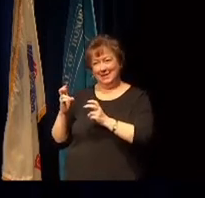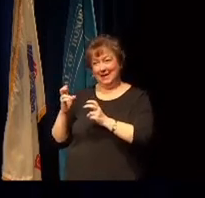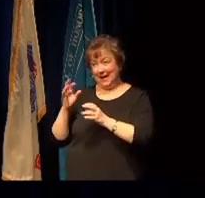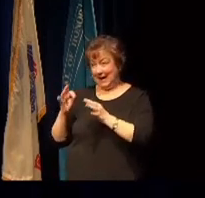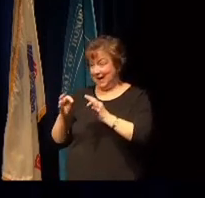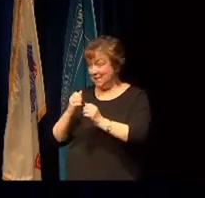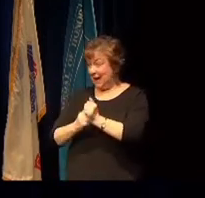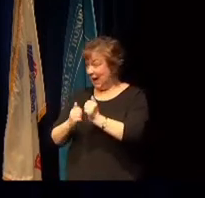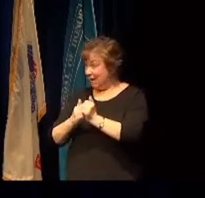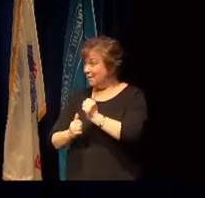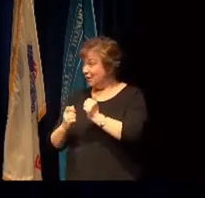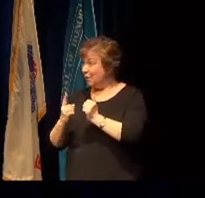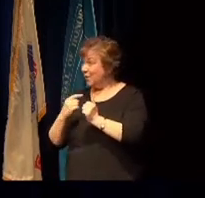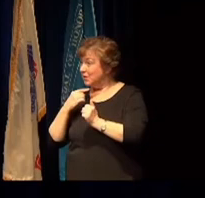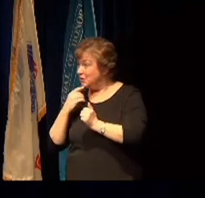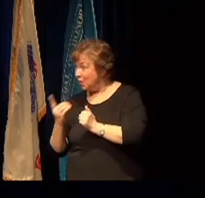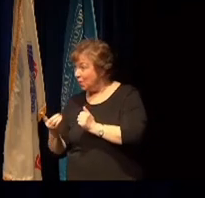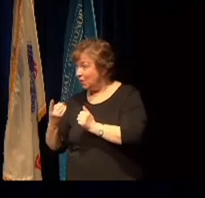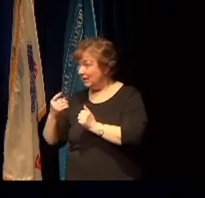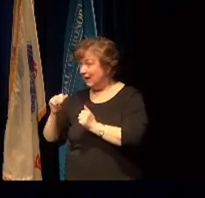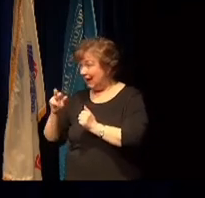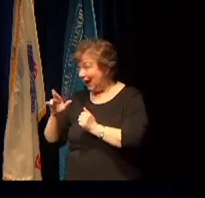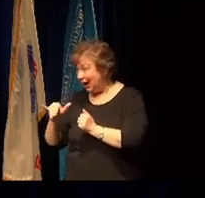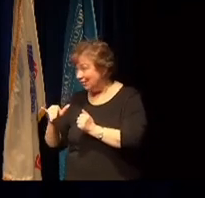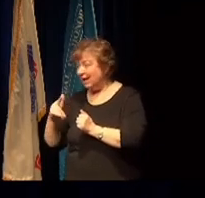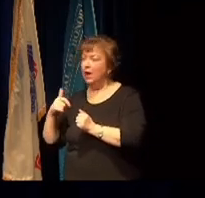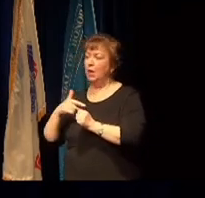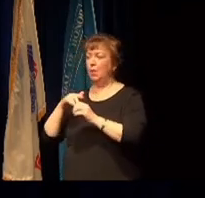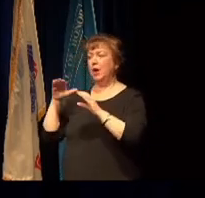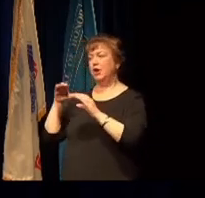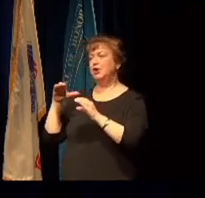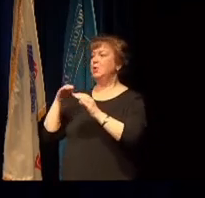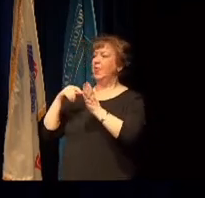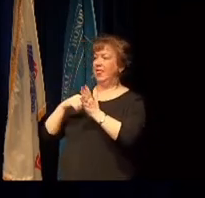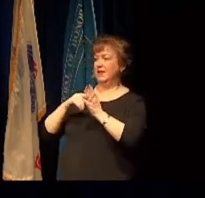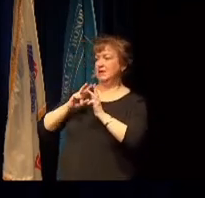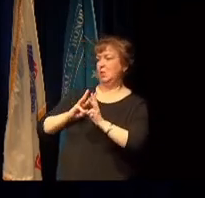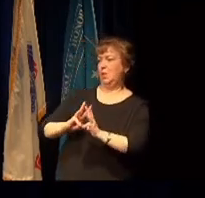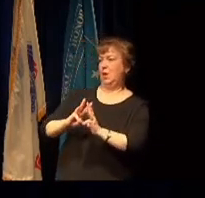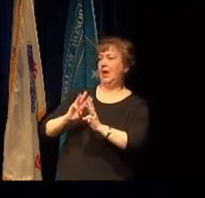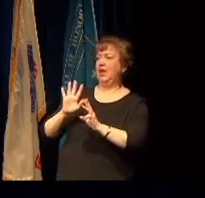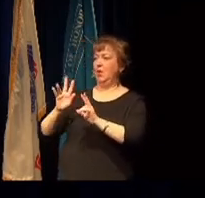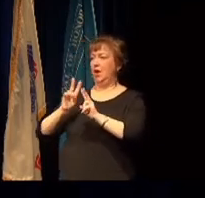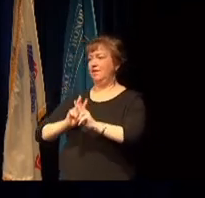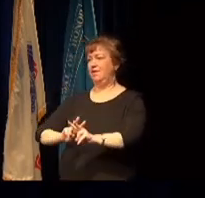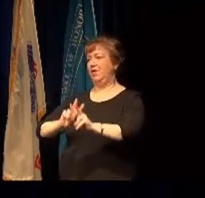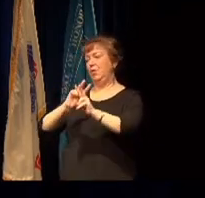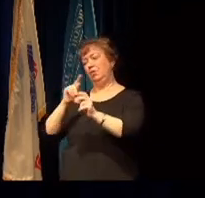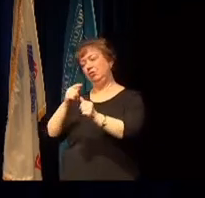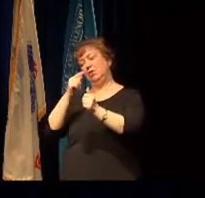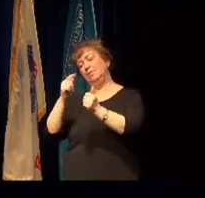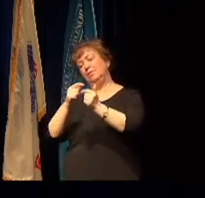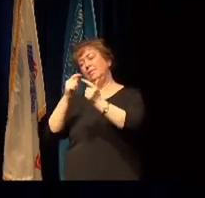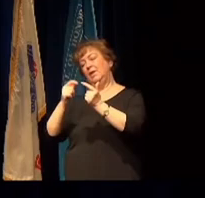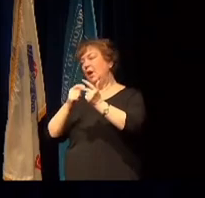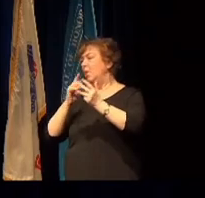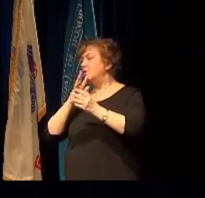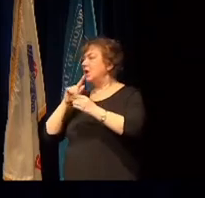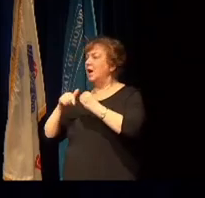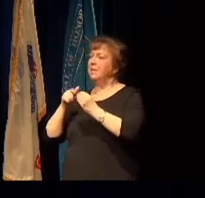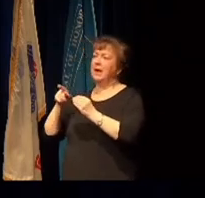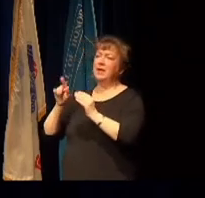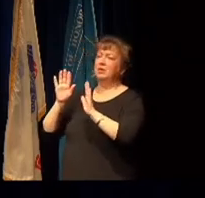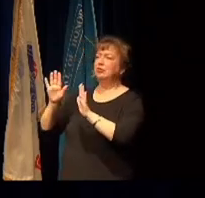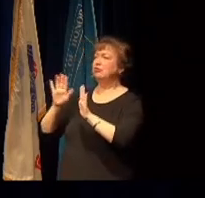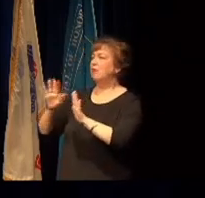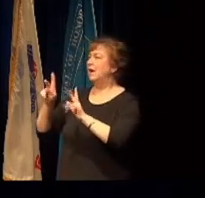If everyone told Gary that at your funeral, what we're going to do is we're going to talk about you and what a great person you would